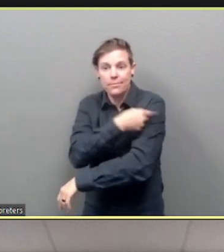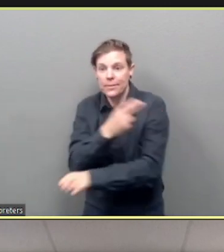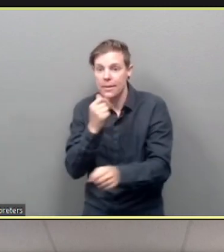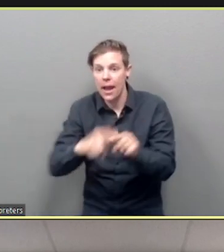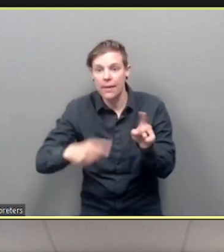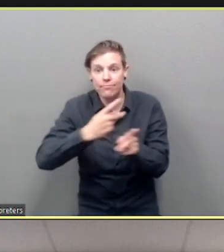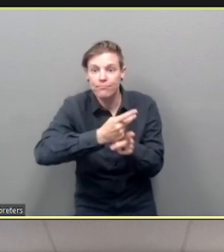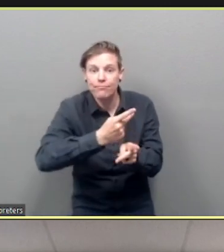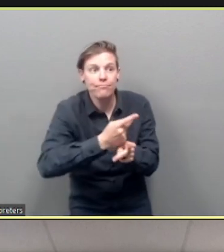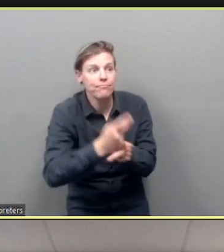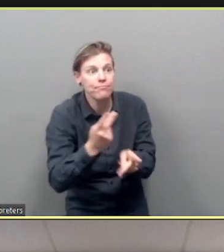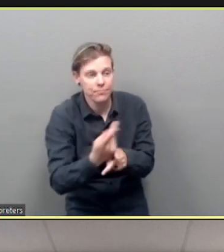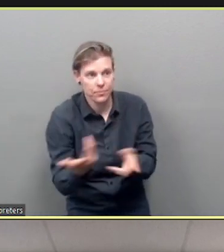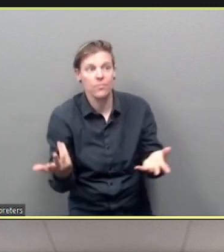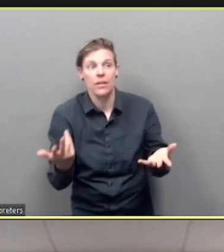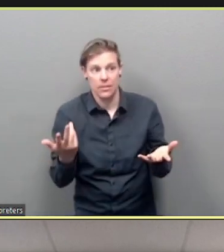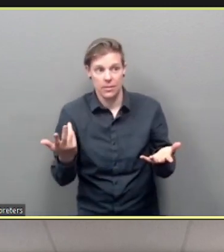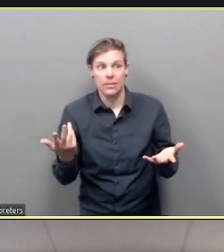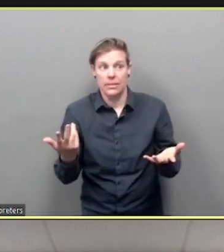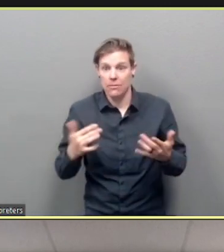that person. Next slide.